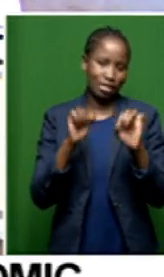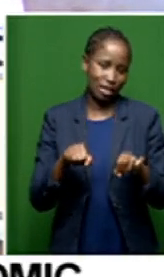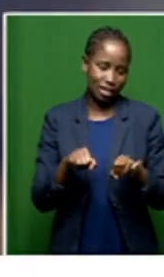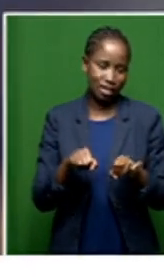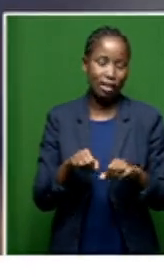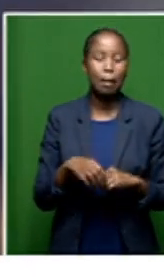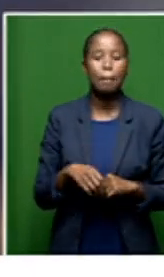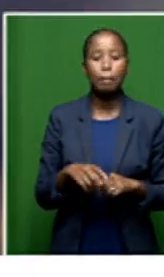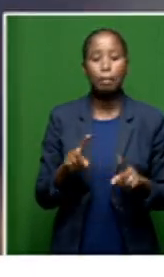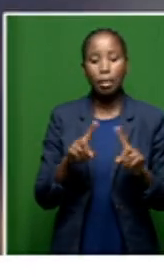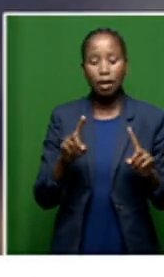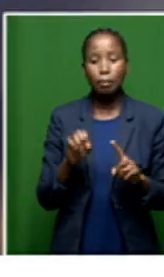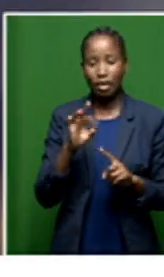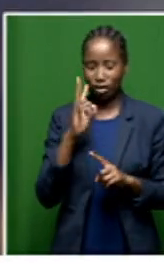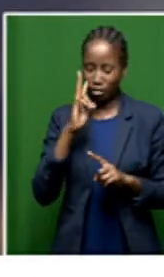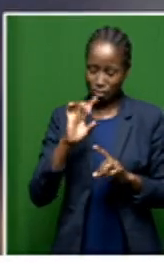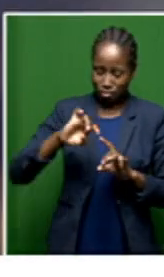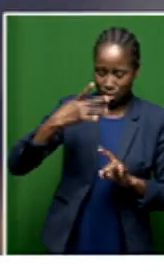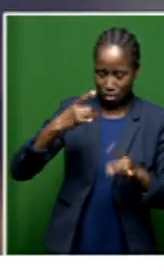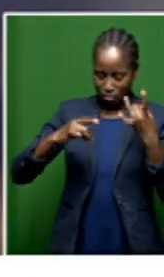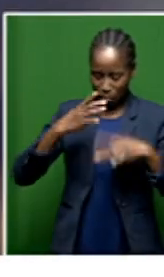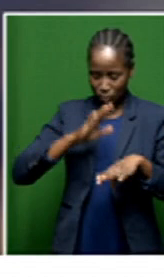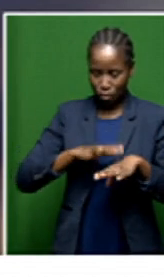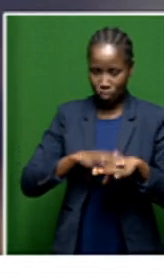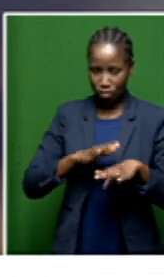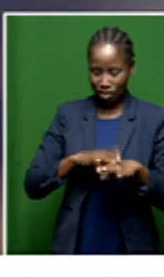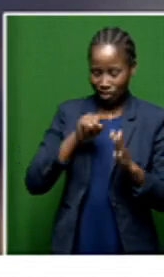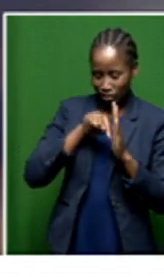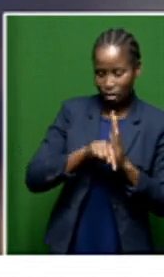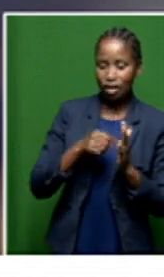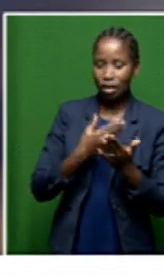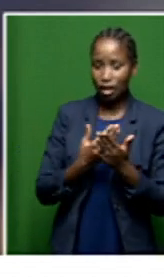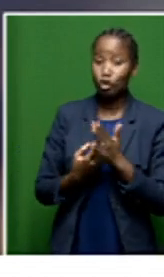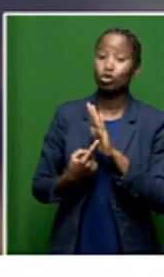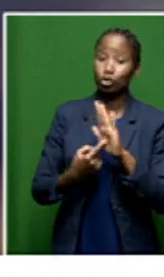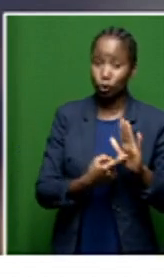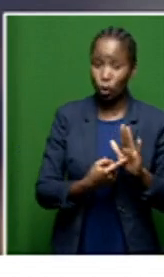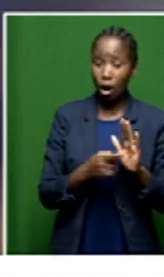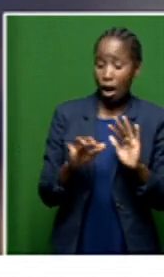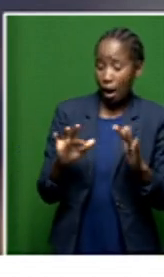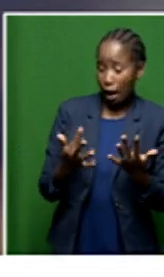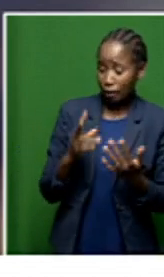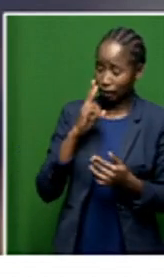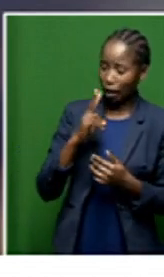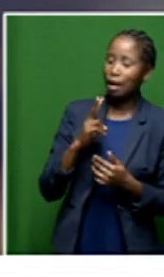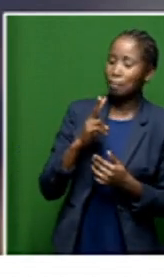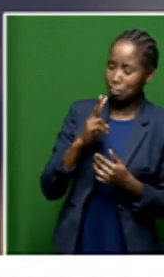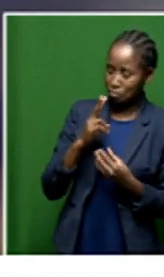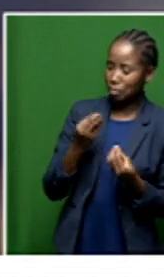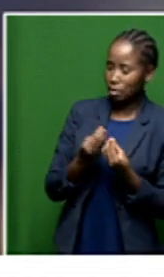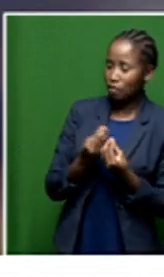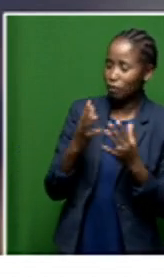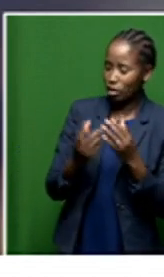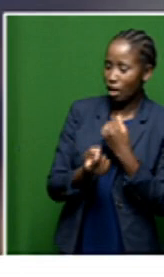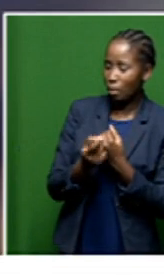unpack it a little bit, we can start to see also the way in which they've been articulating some of the things that are motivating them to revise that